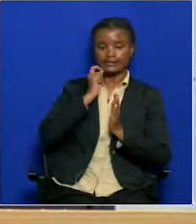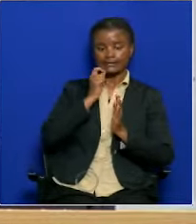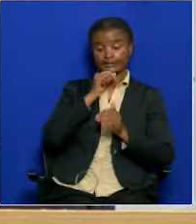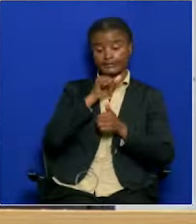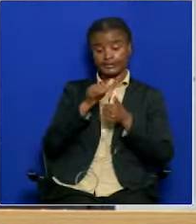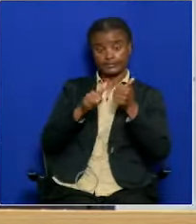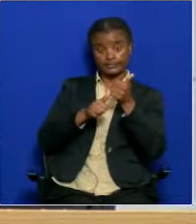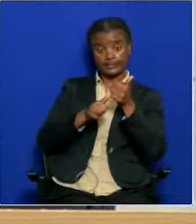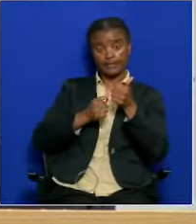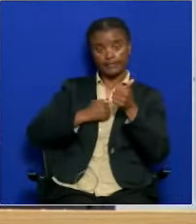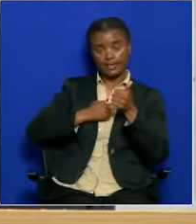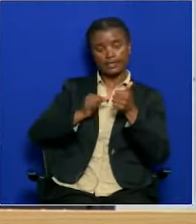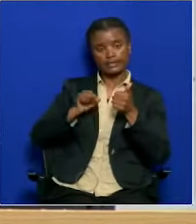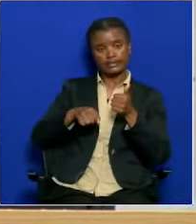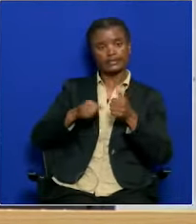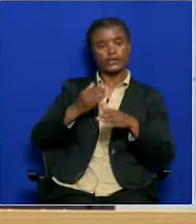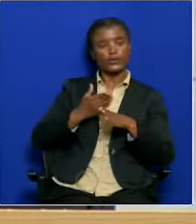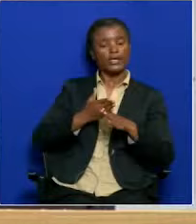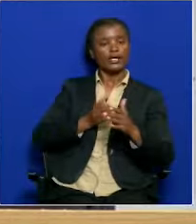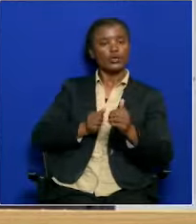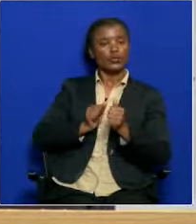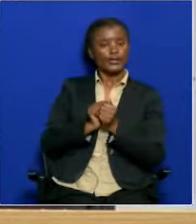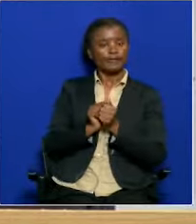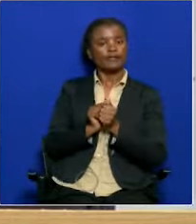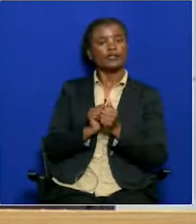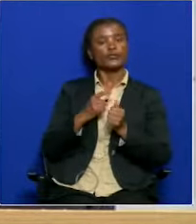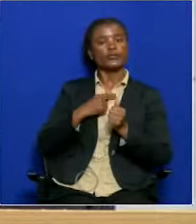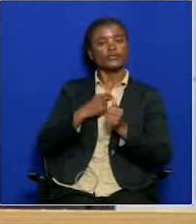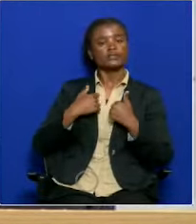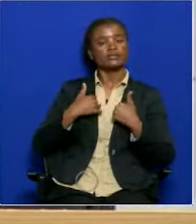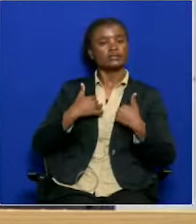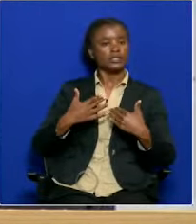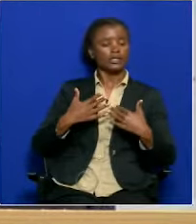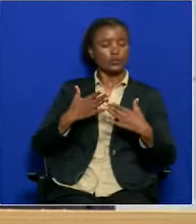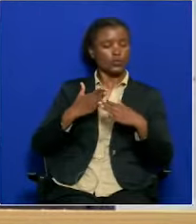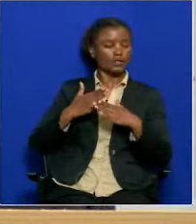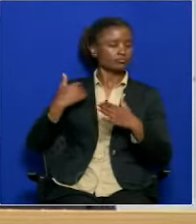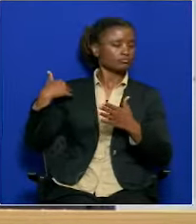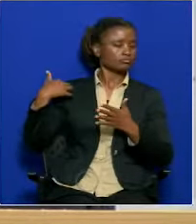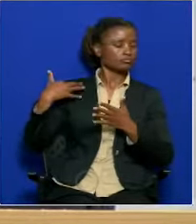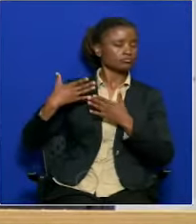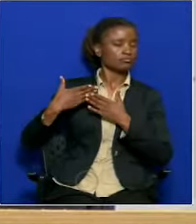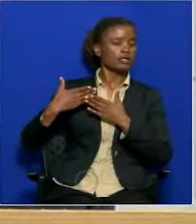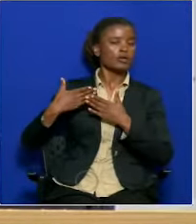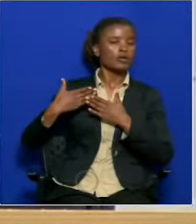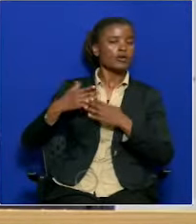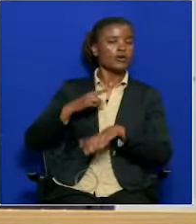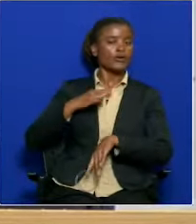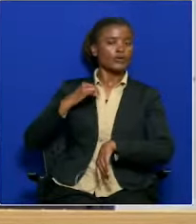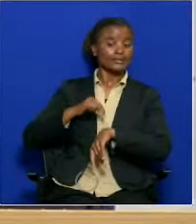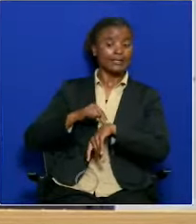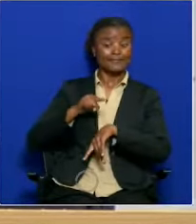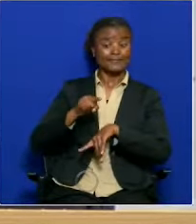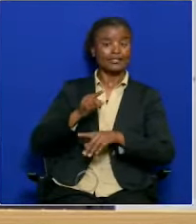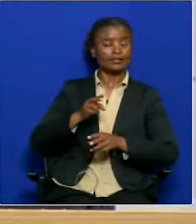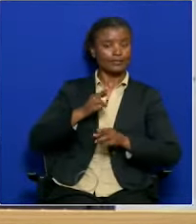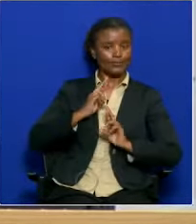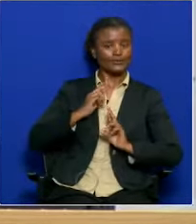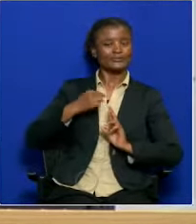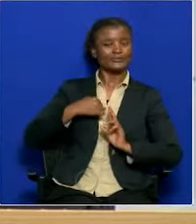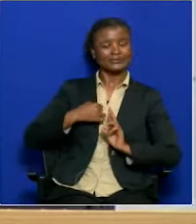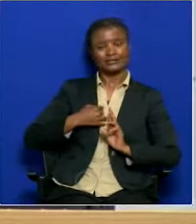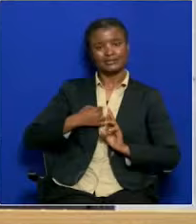with me. We started working for a long time where he was reporting under me. And we